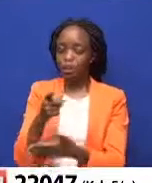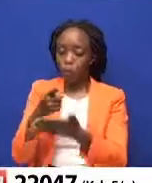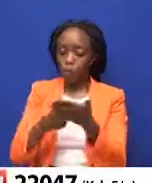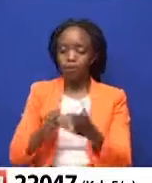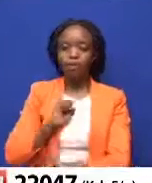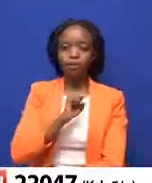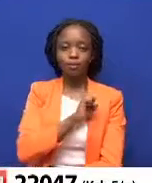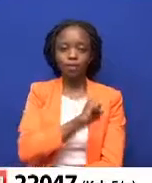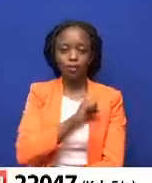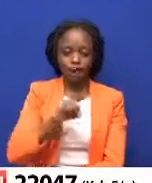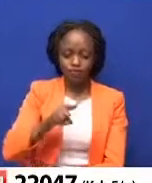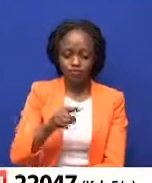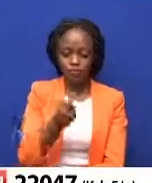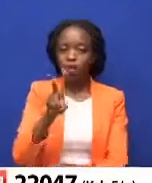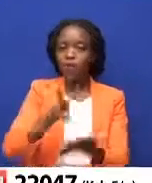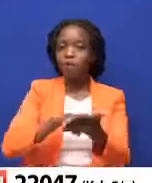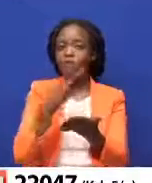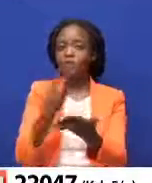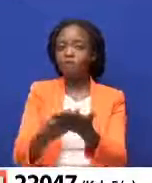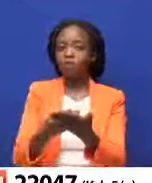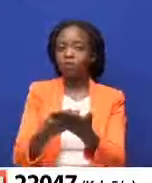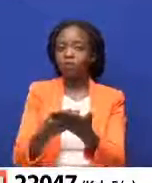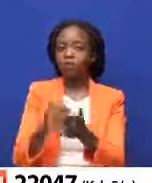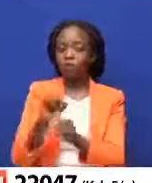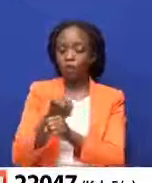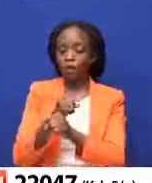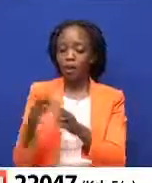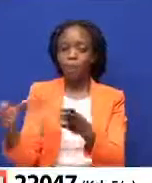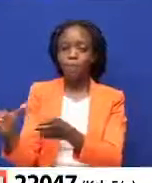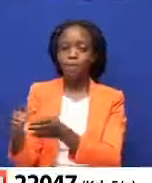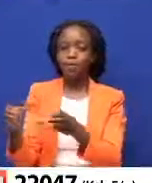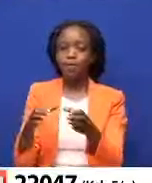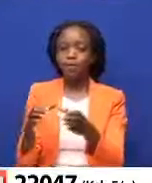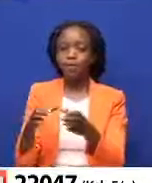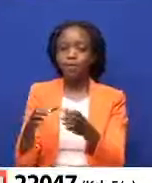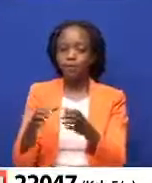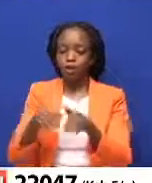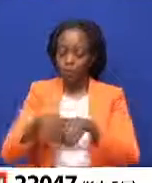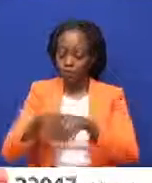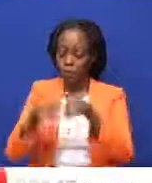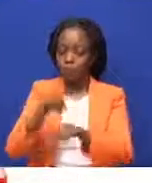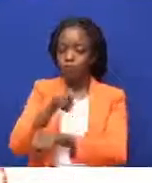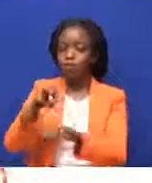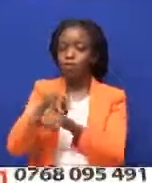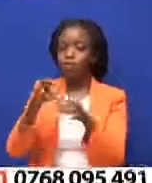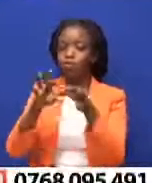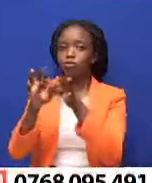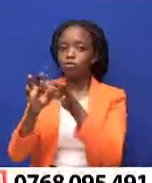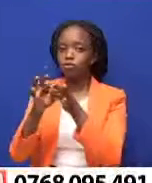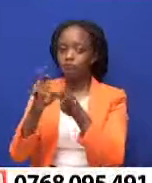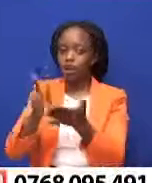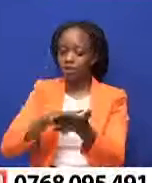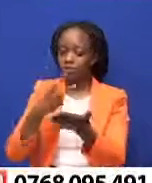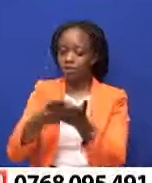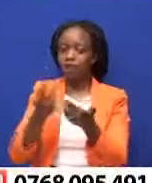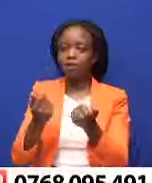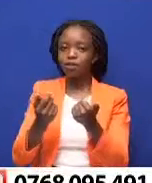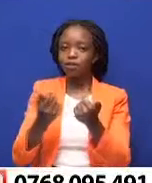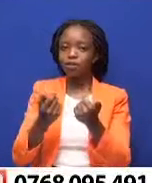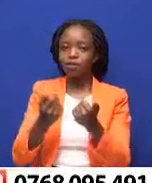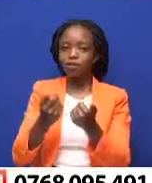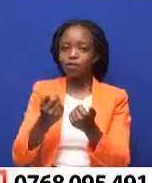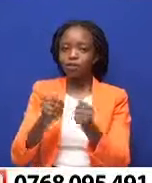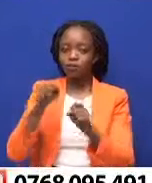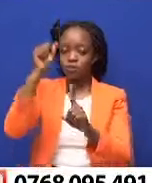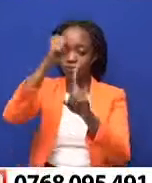is accused of is failing to, quote, make the party a symbol of national unity and failing to champion the party's